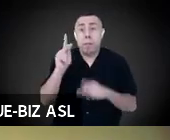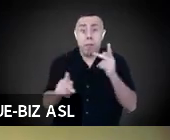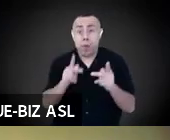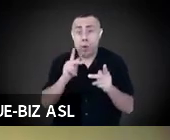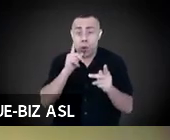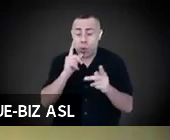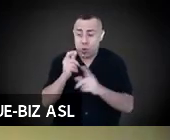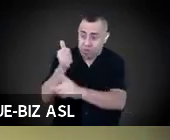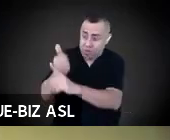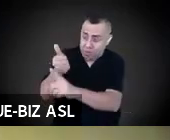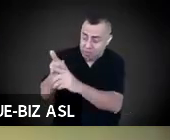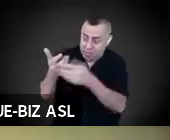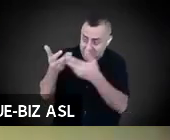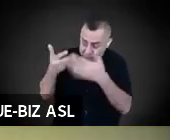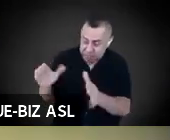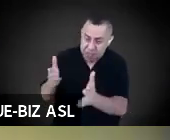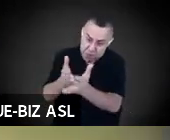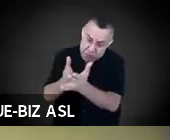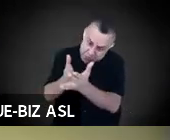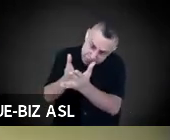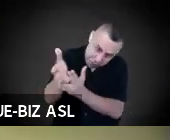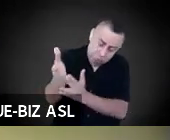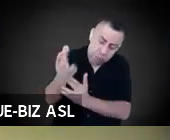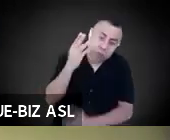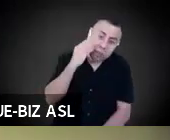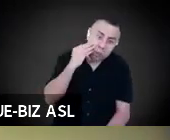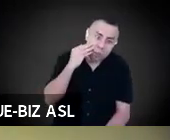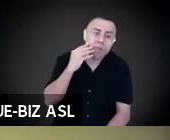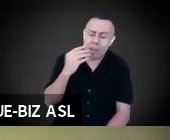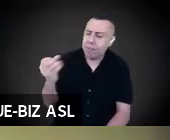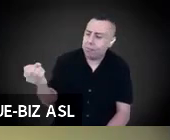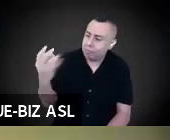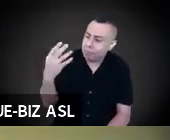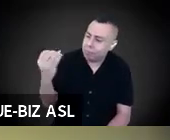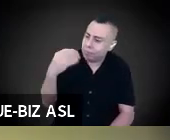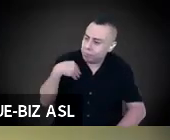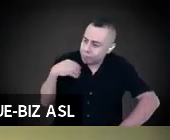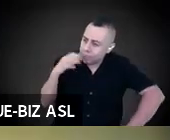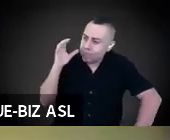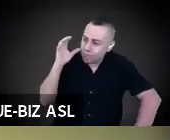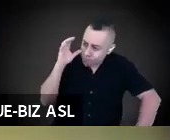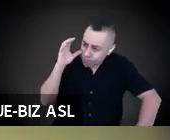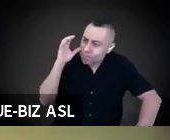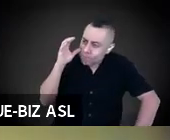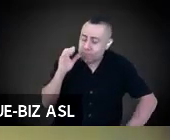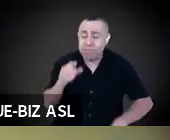because as Dr. Williams pointed out, these days people aren't